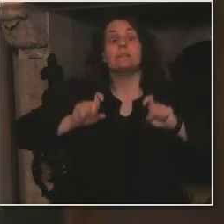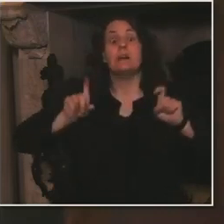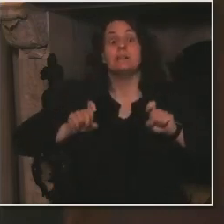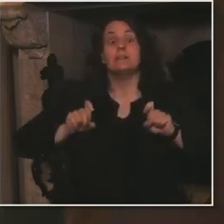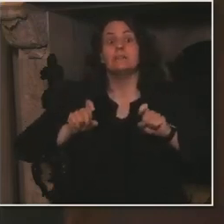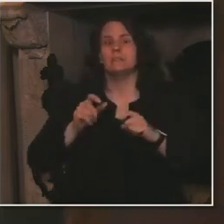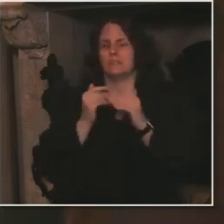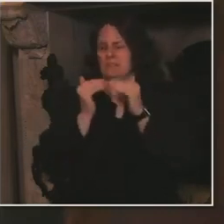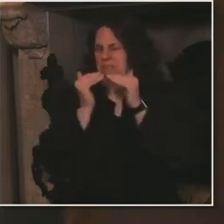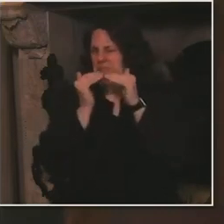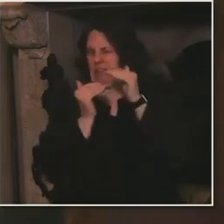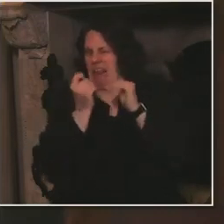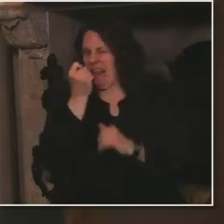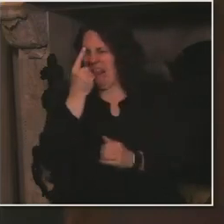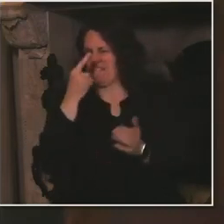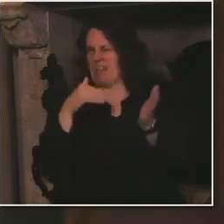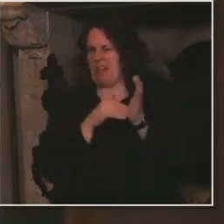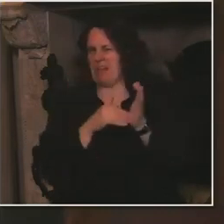We have